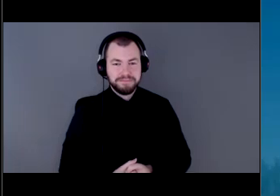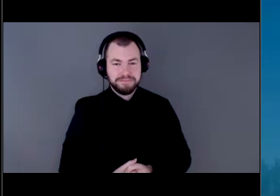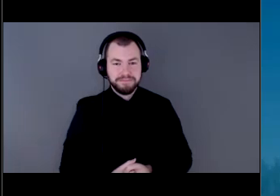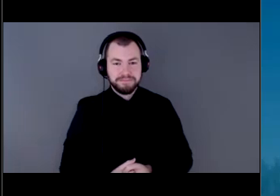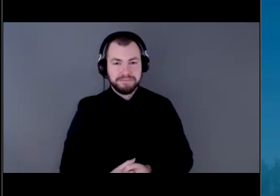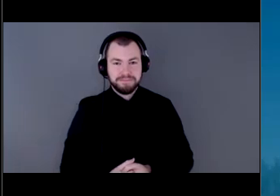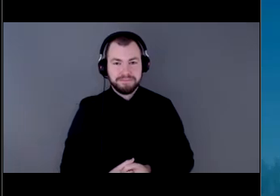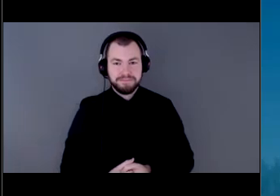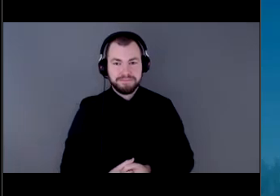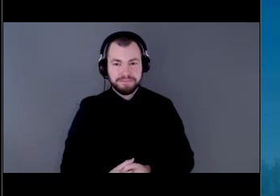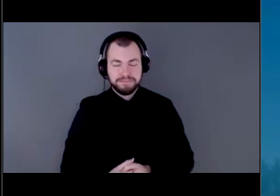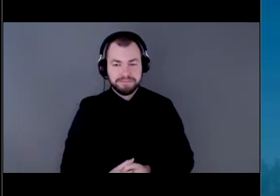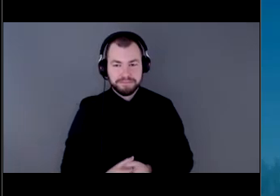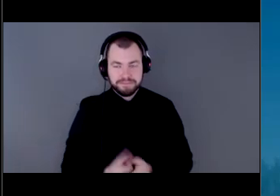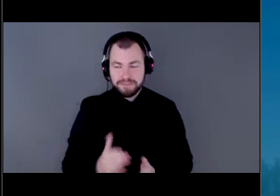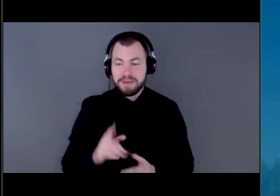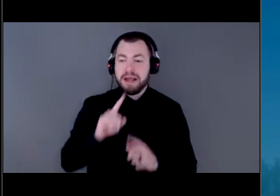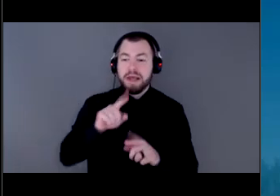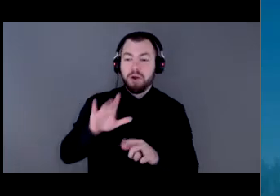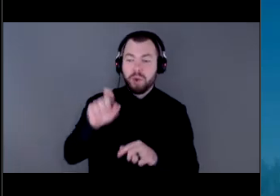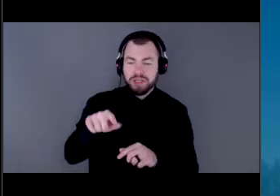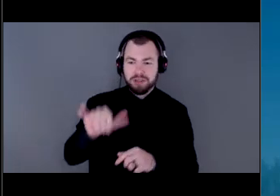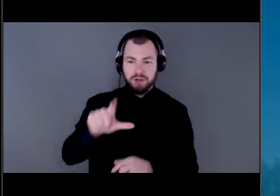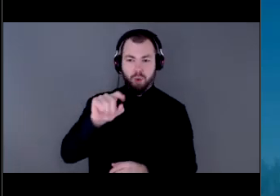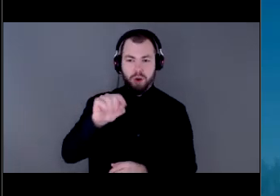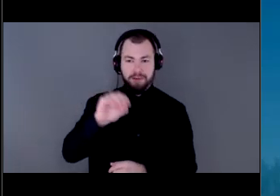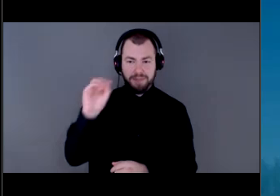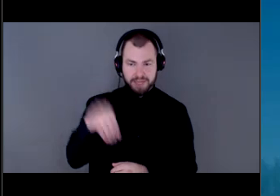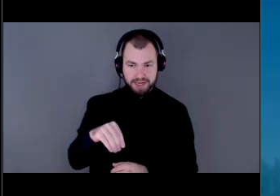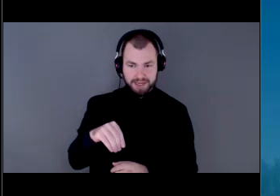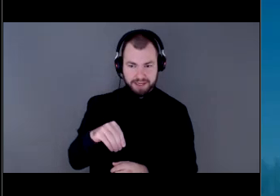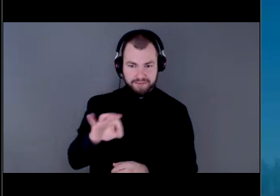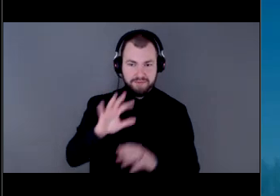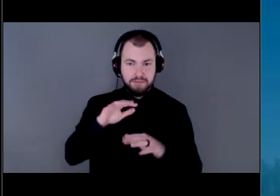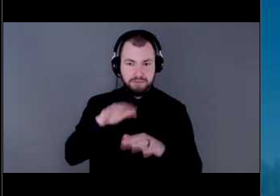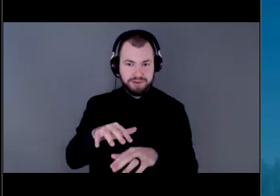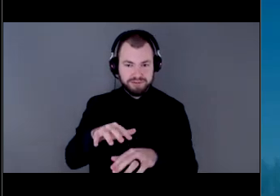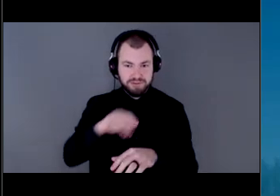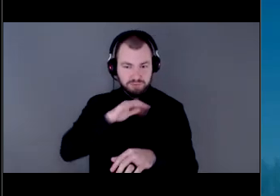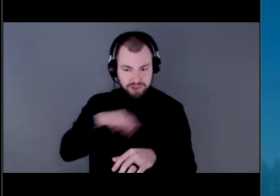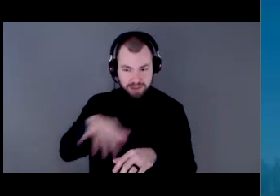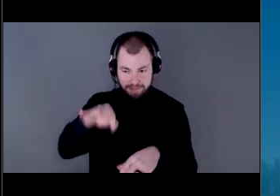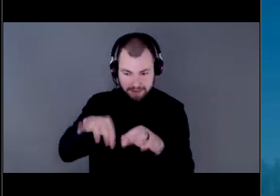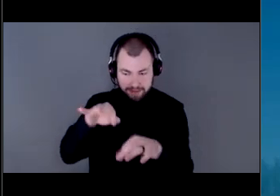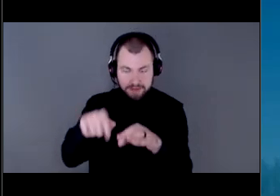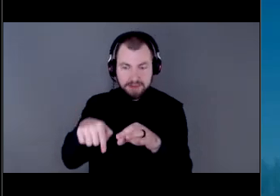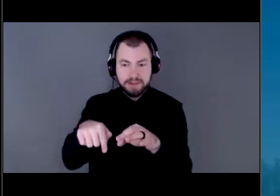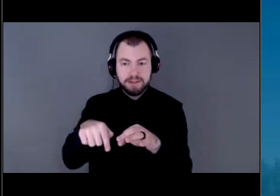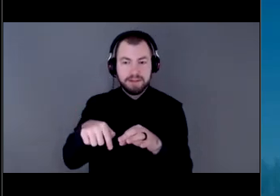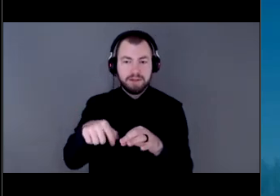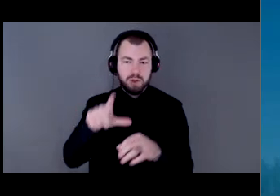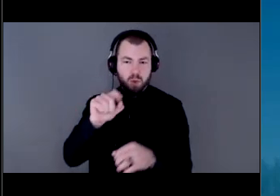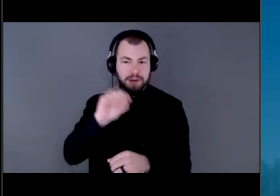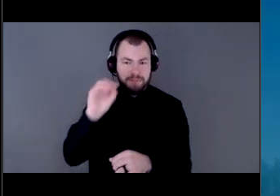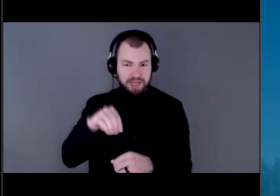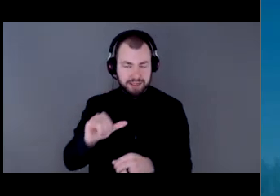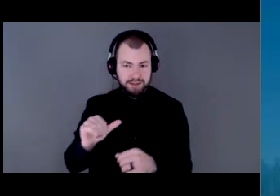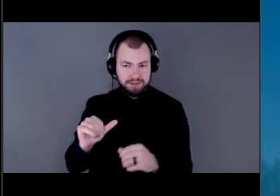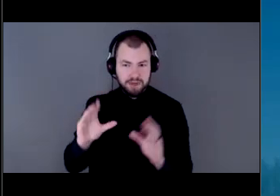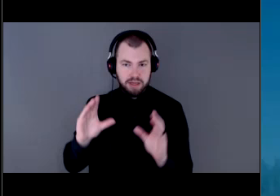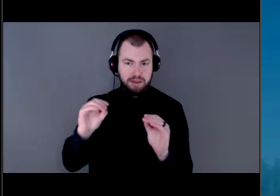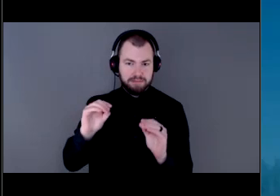To answer your question, it was 20% of the marine debris that they picked up was lobster traps. Oh, it's just lobster